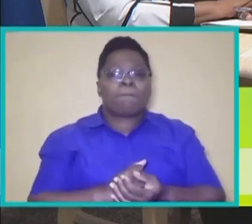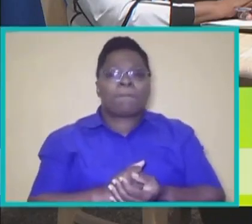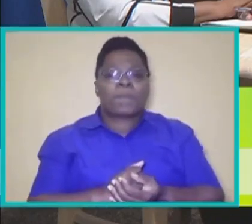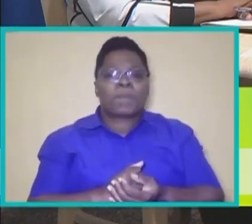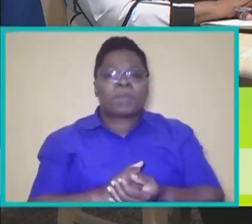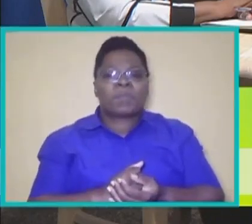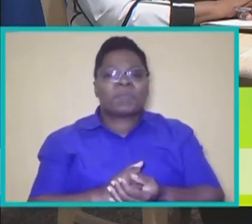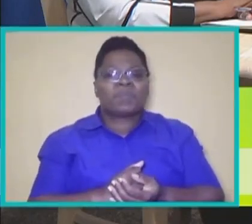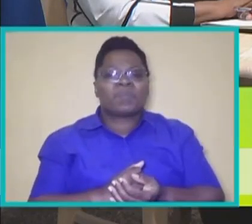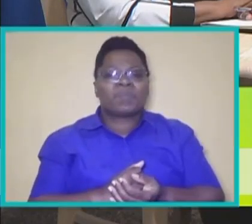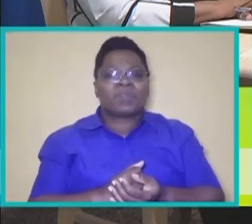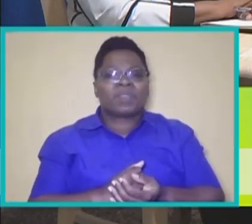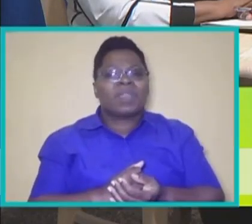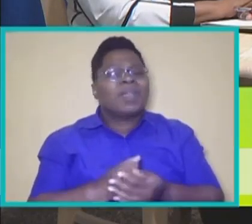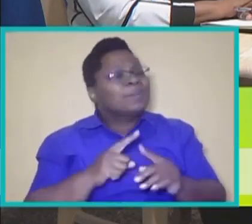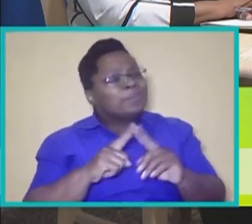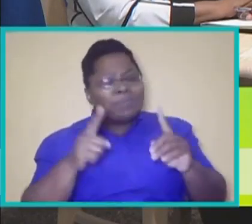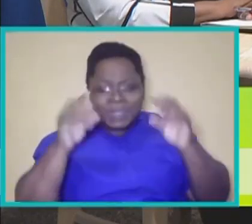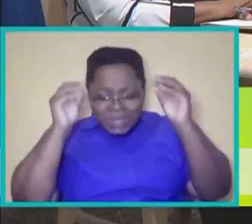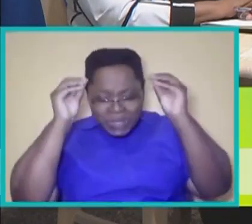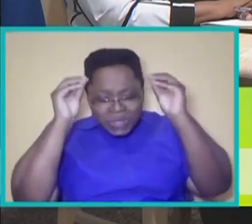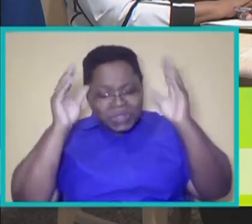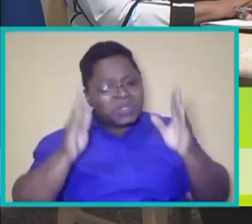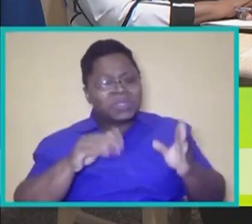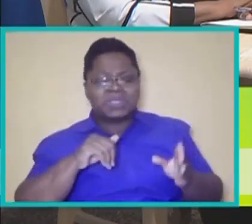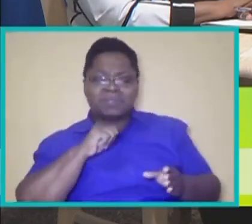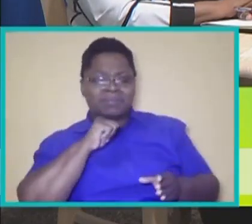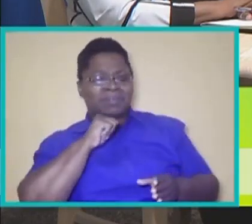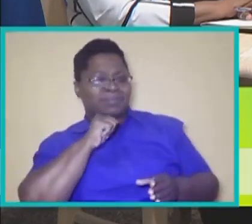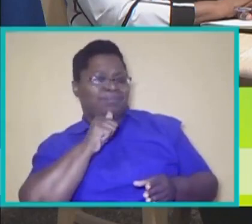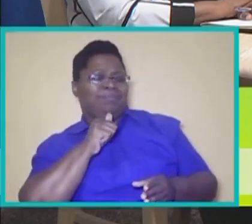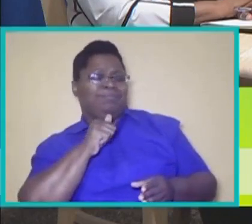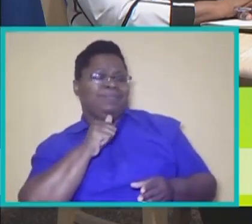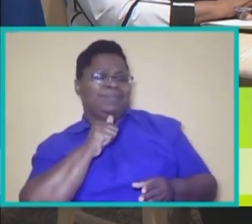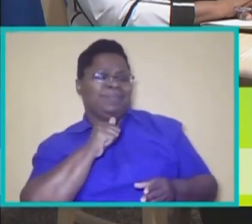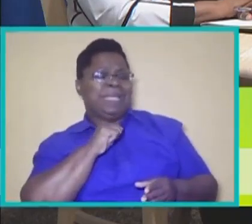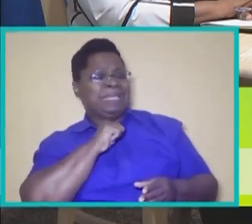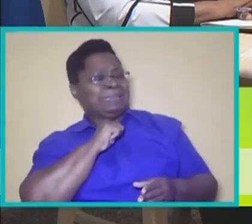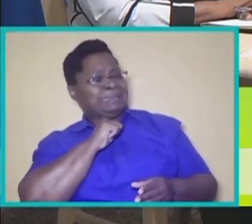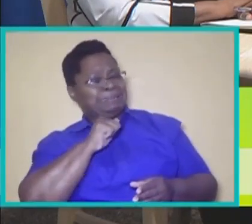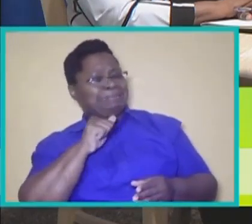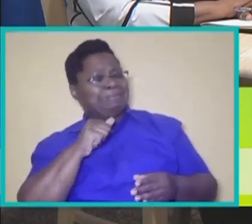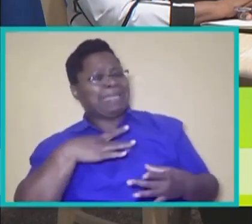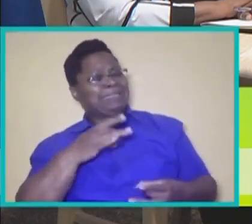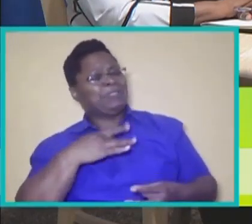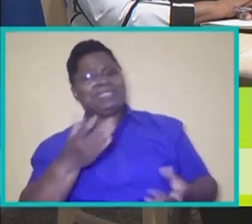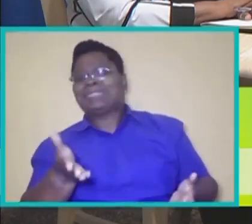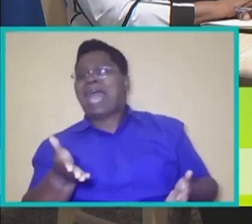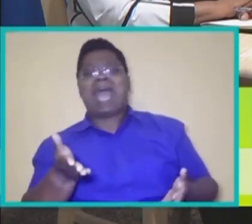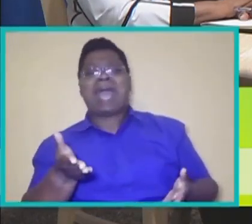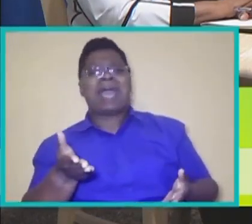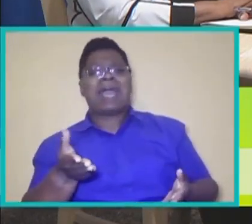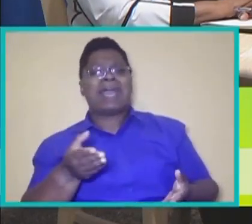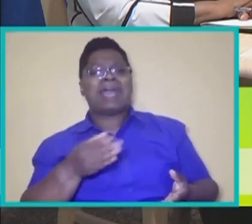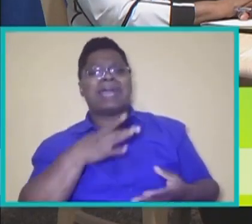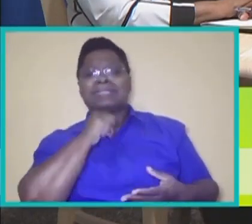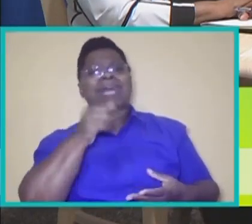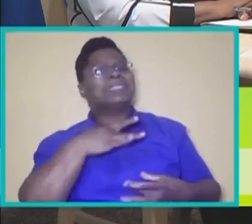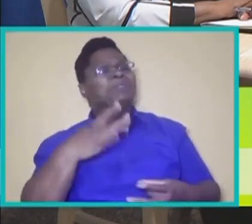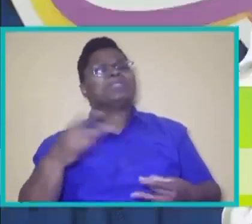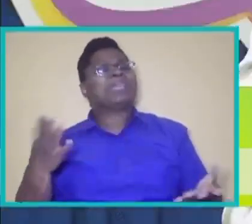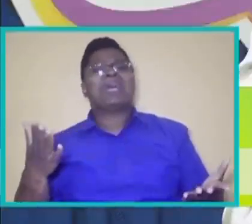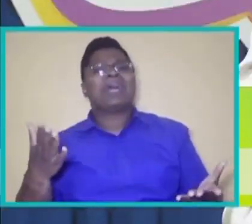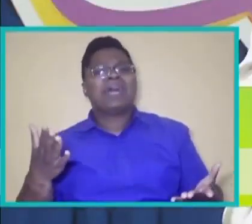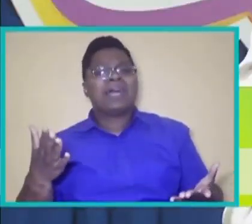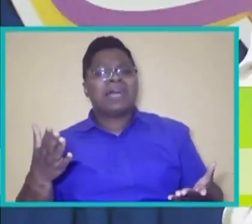particular curriculum subject, like maths or English or science, and really is